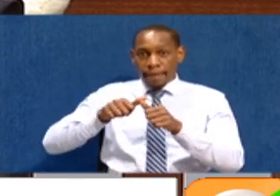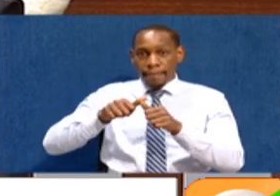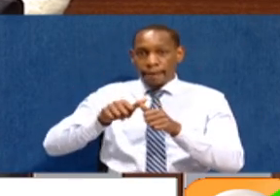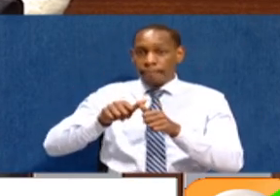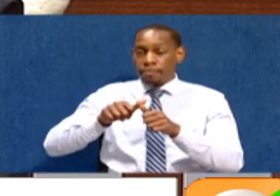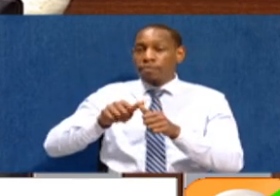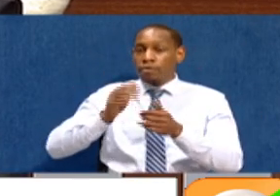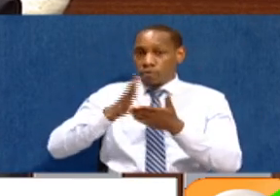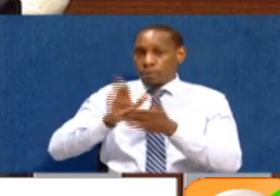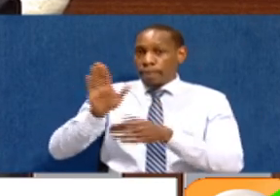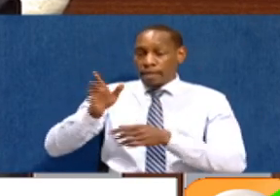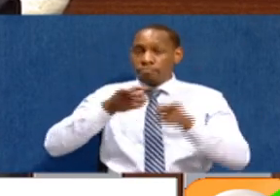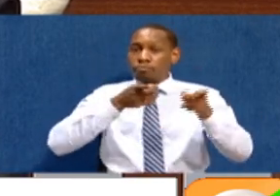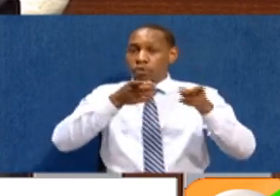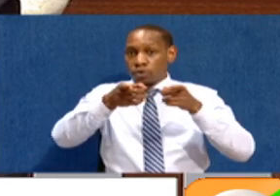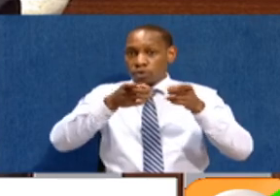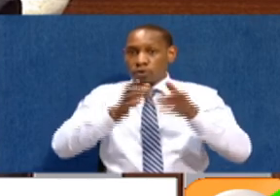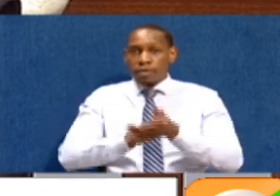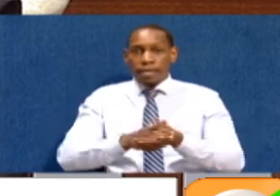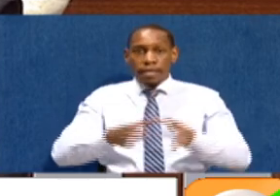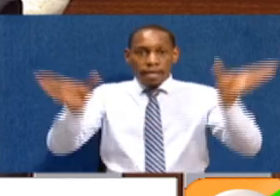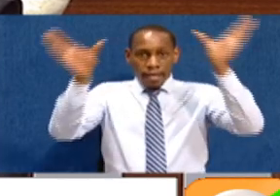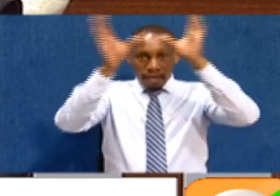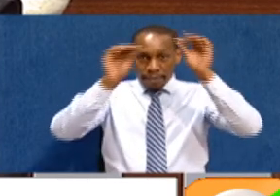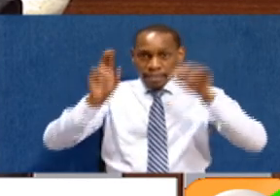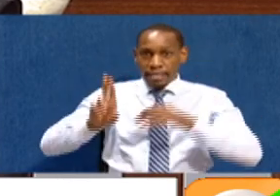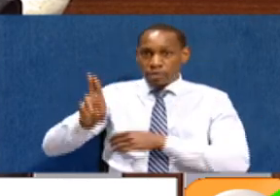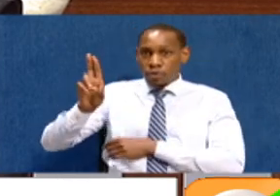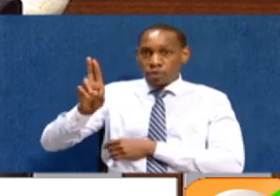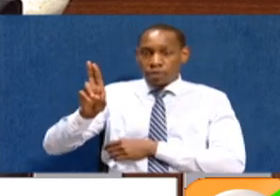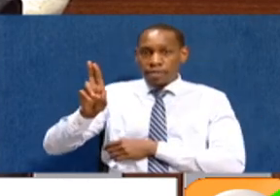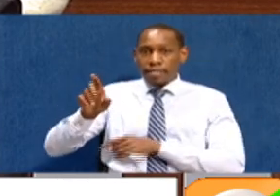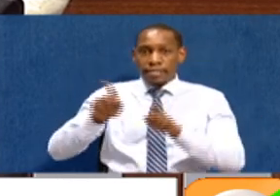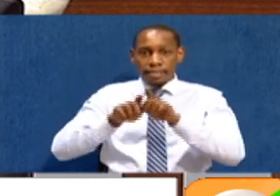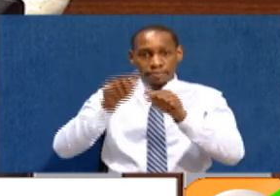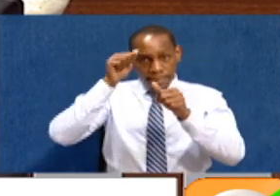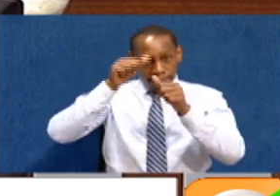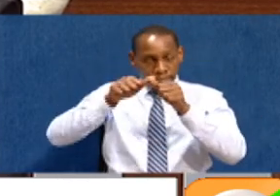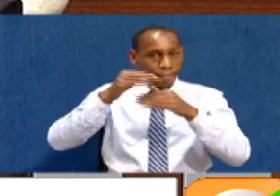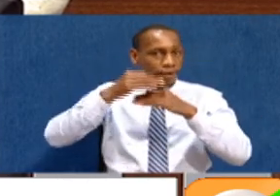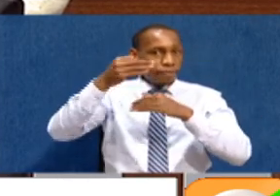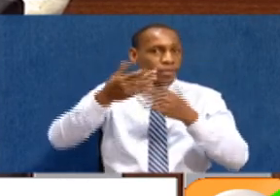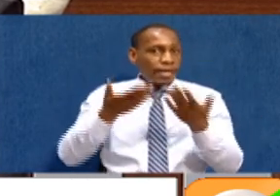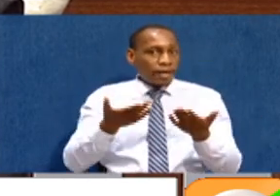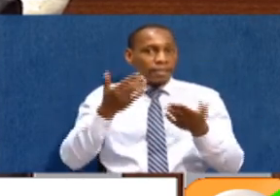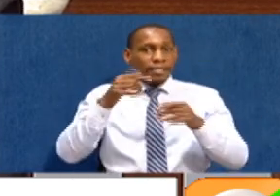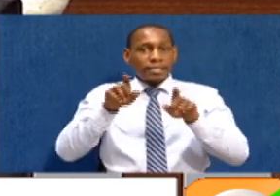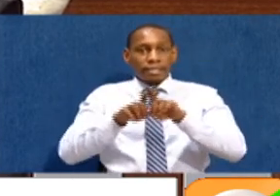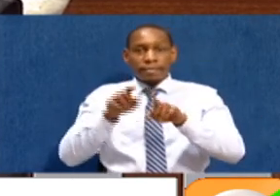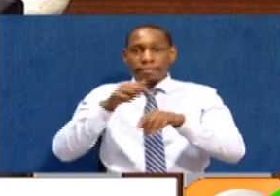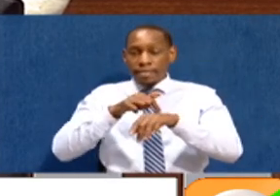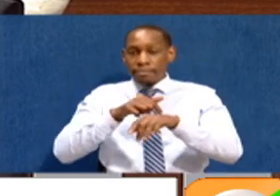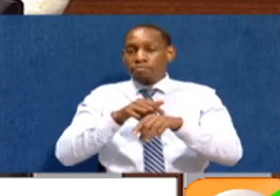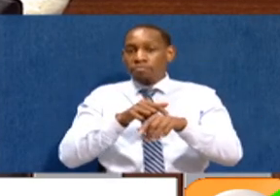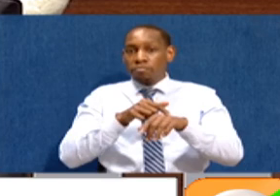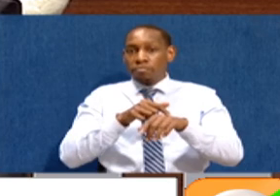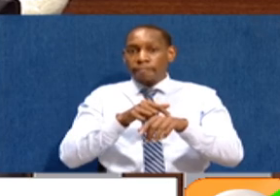is your administration. President Uhuru Muigai Kenyatta, it will be remembered that it is during this